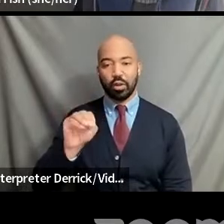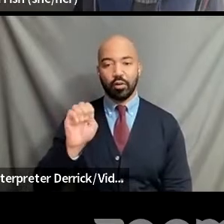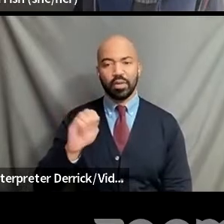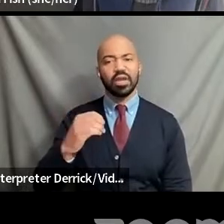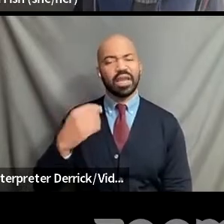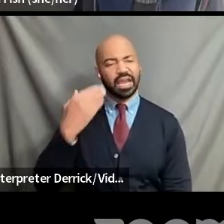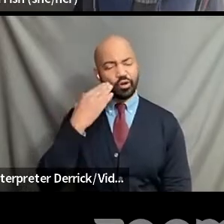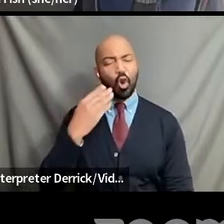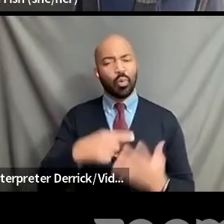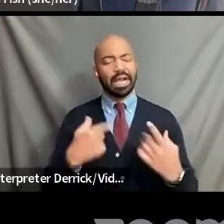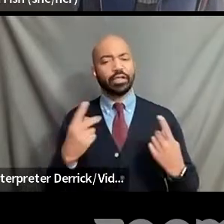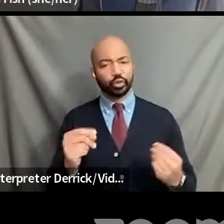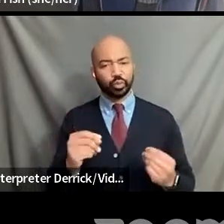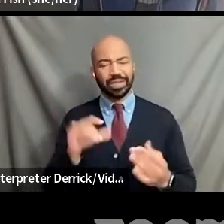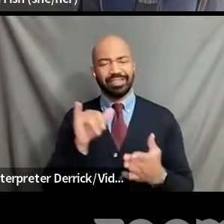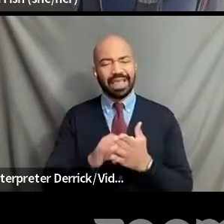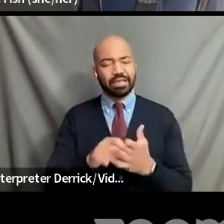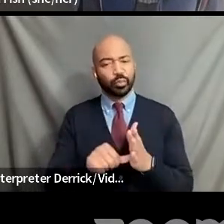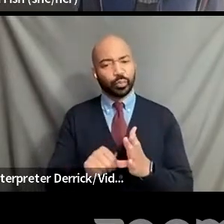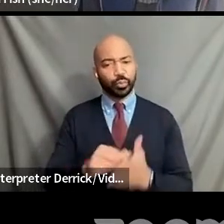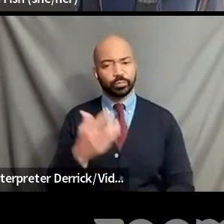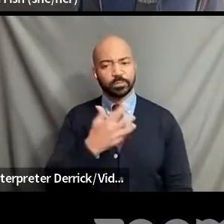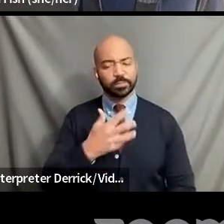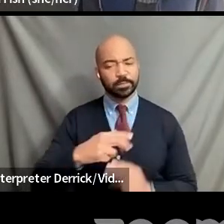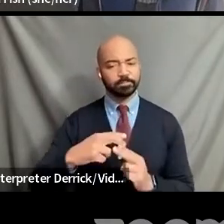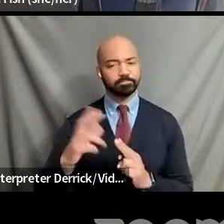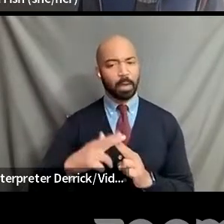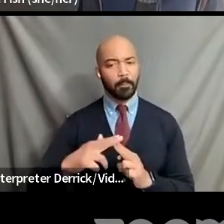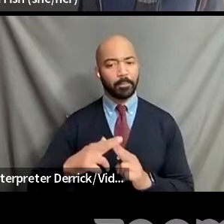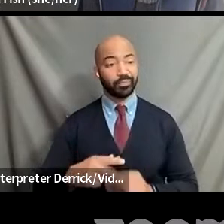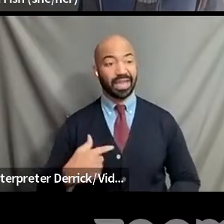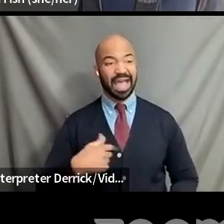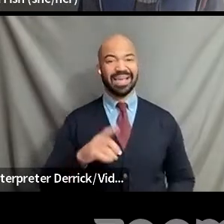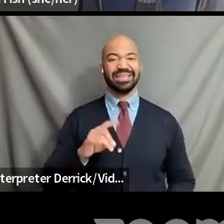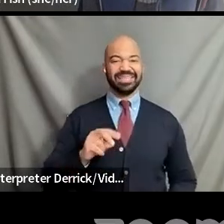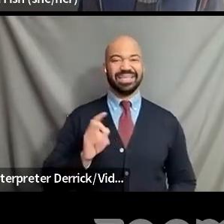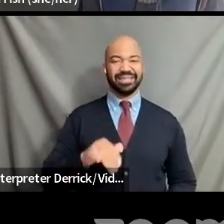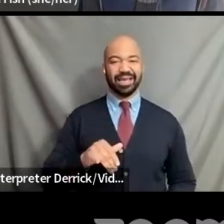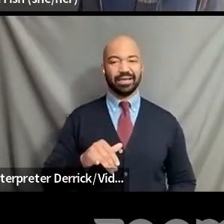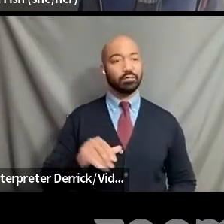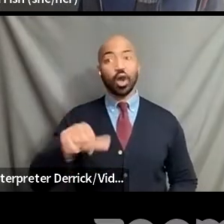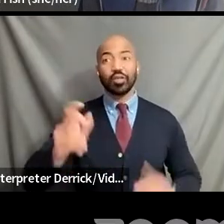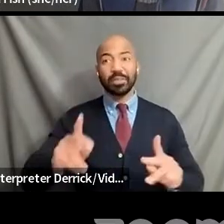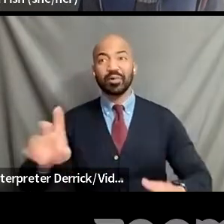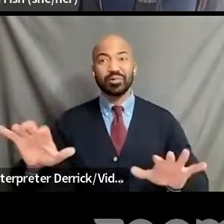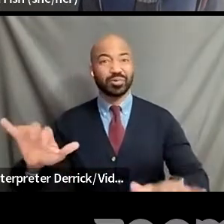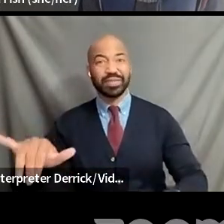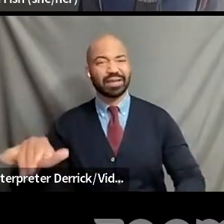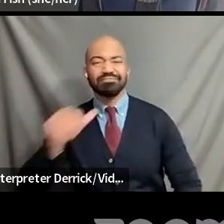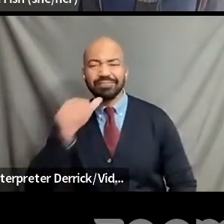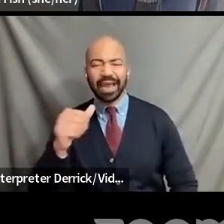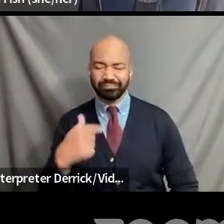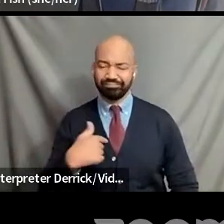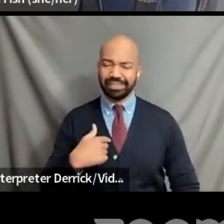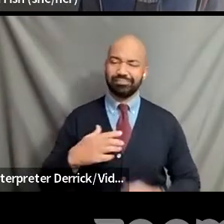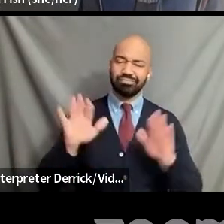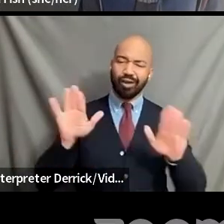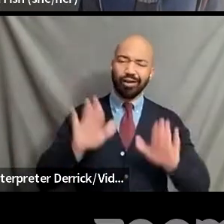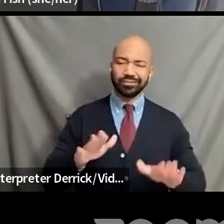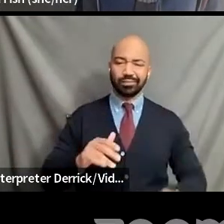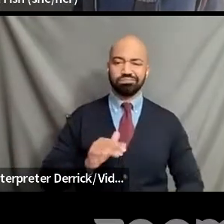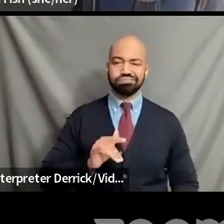impressive. And so it's a matter of like, yeah, I did that. No one else did that. I'm awesome for doing that. And